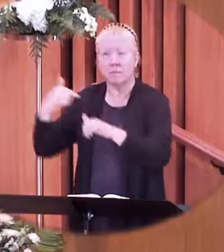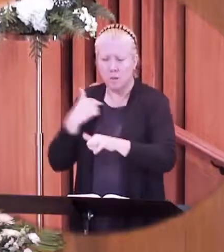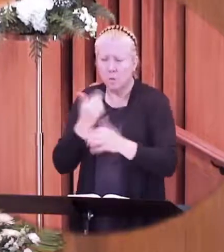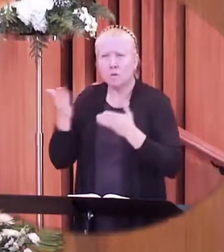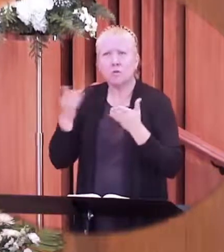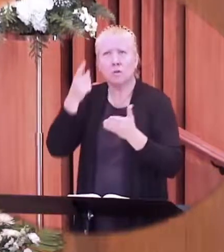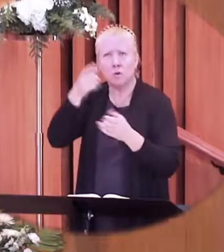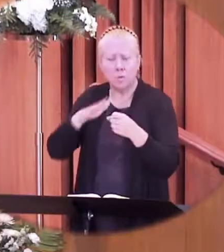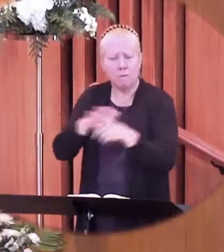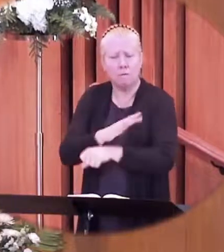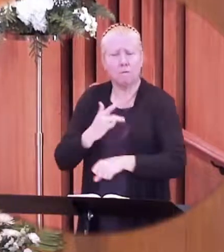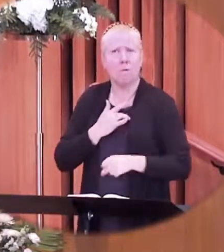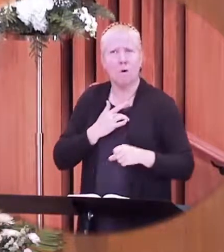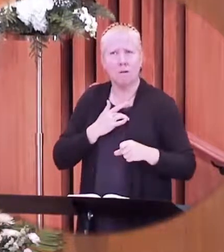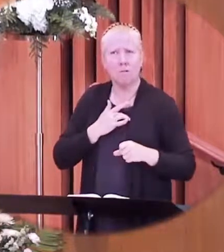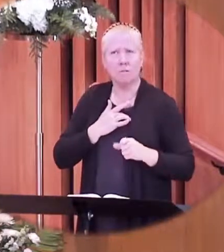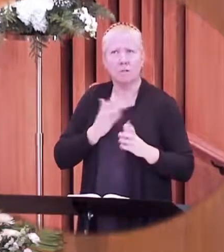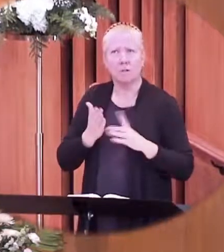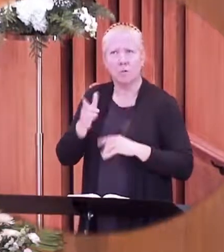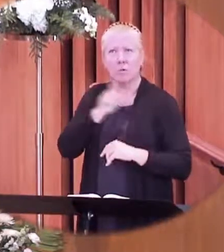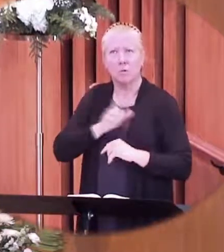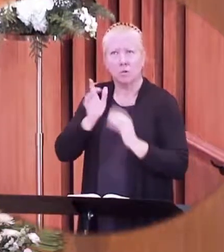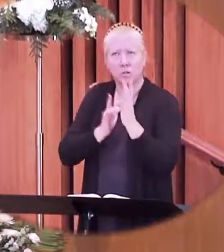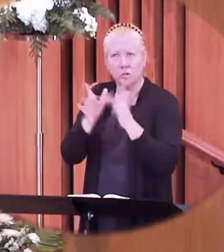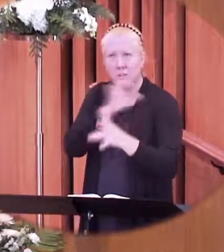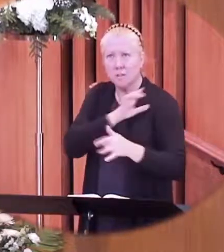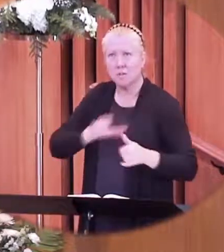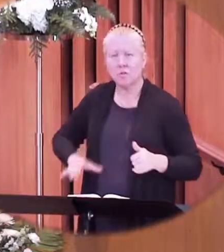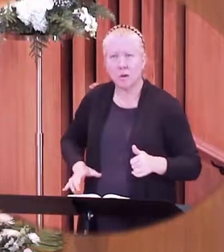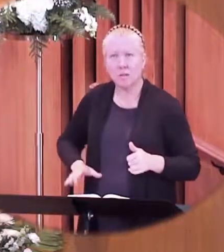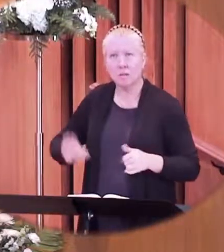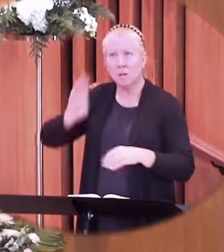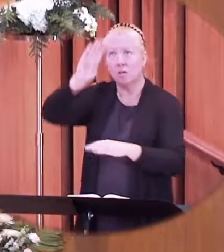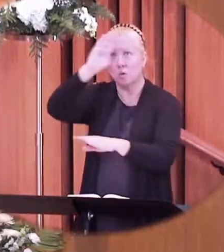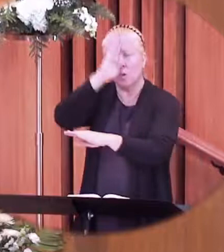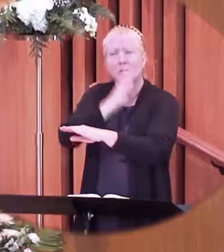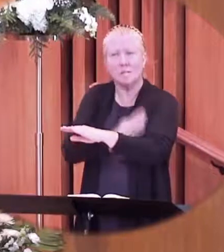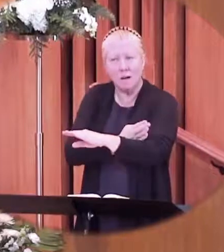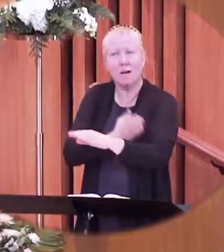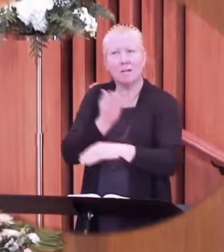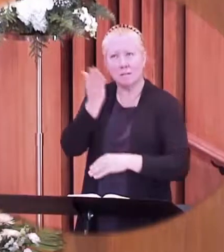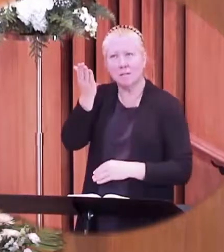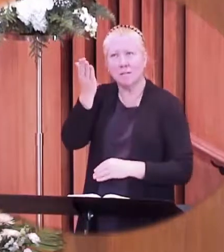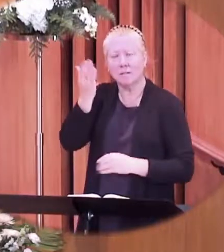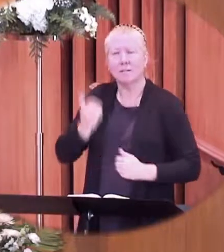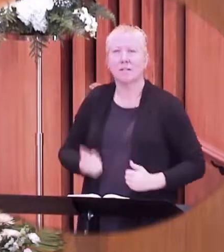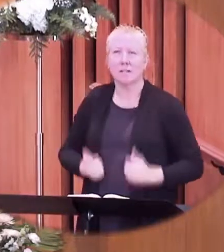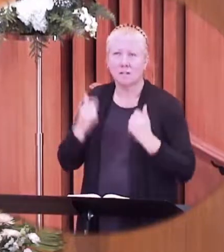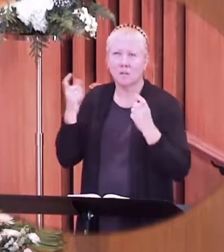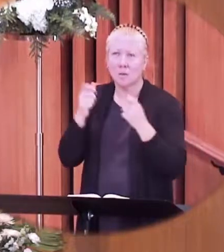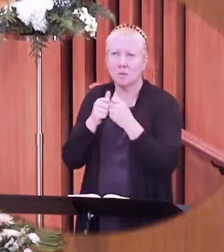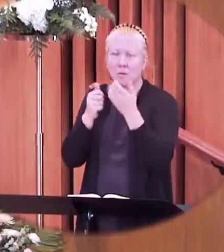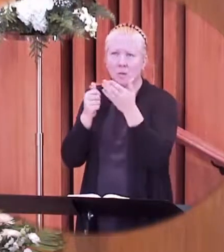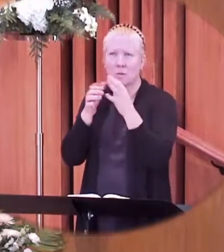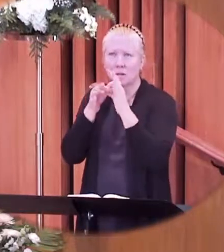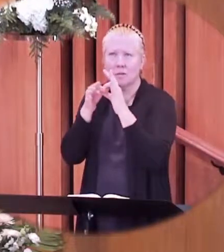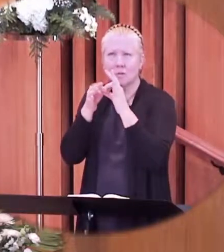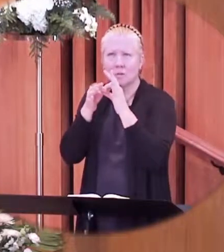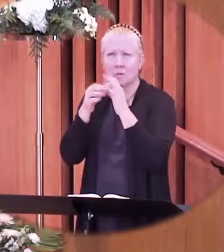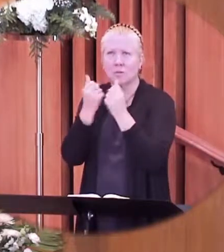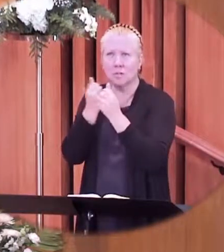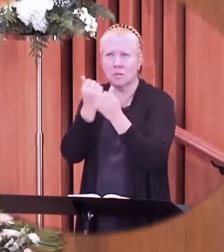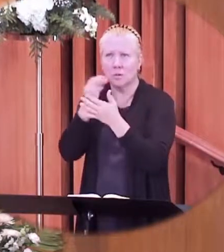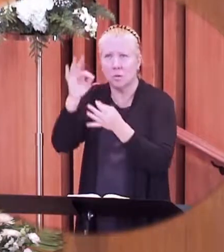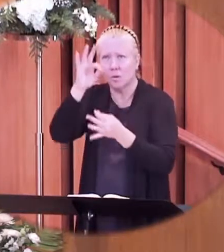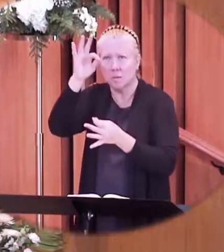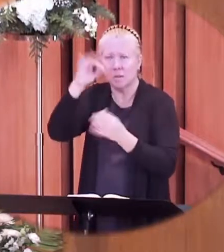heart. Through our Lord Jesus Christ, your Son, who lives and reigns with you in